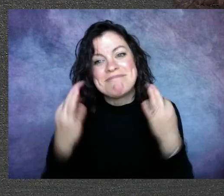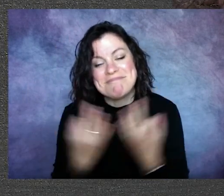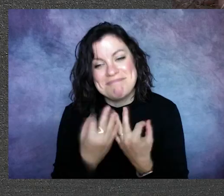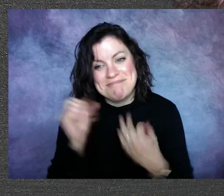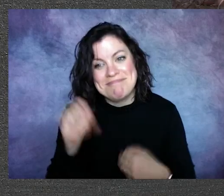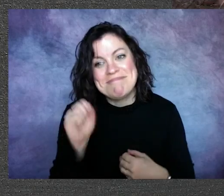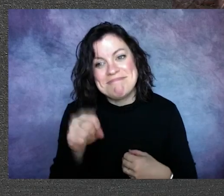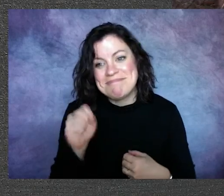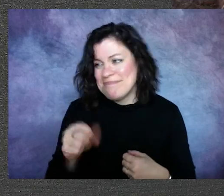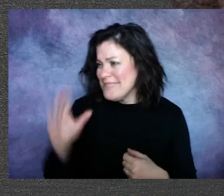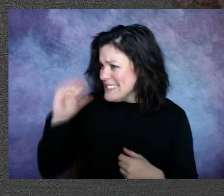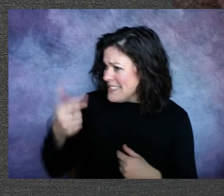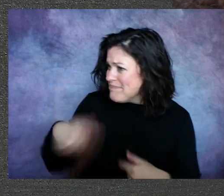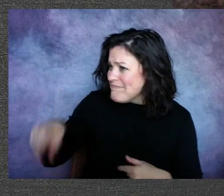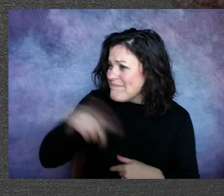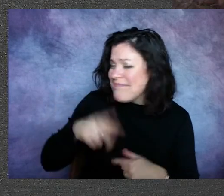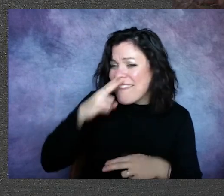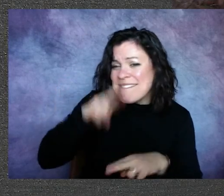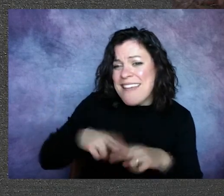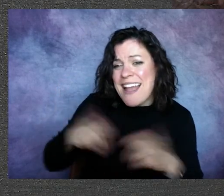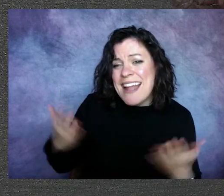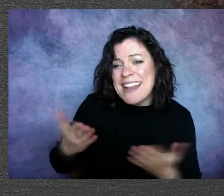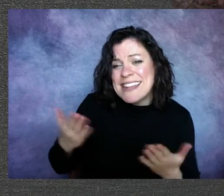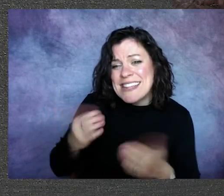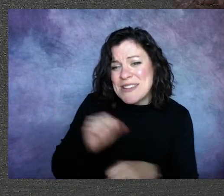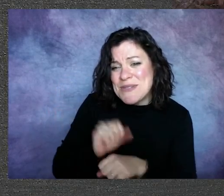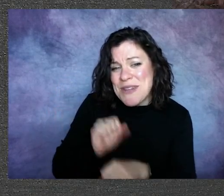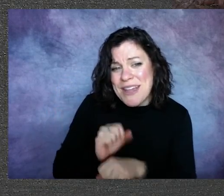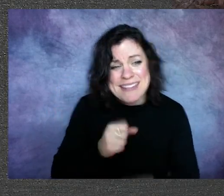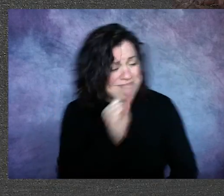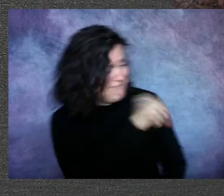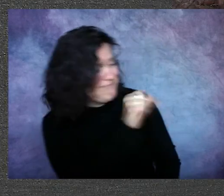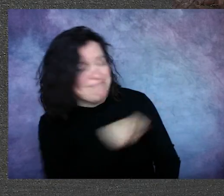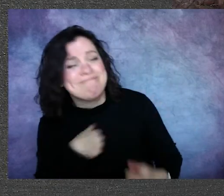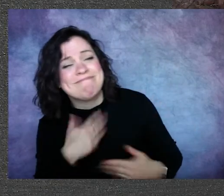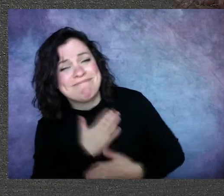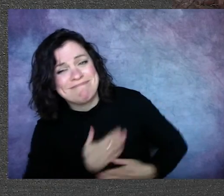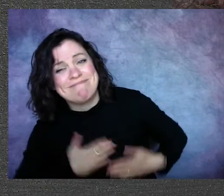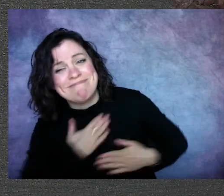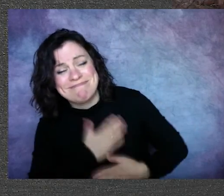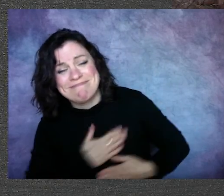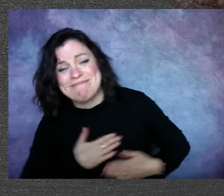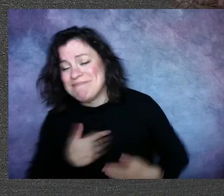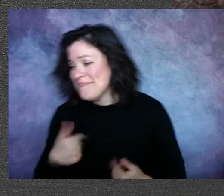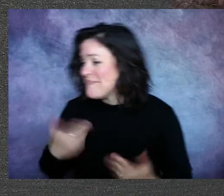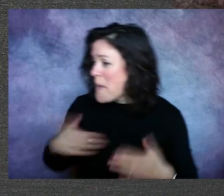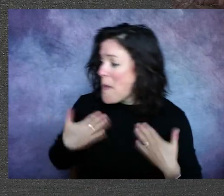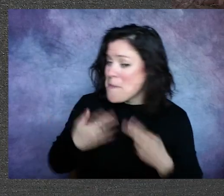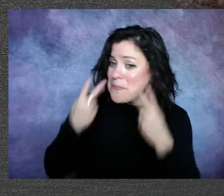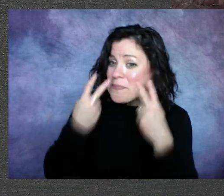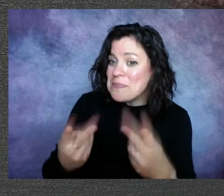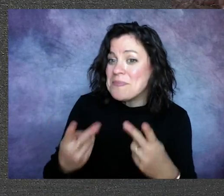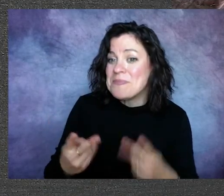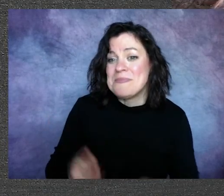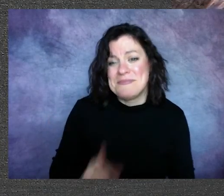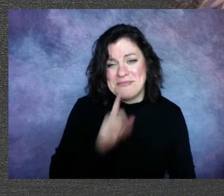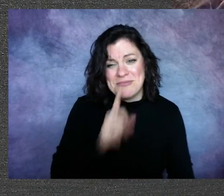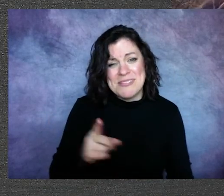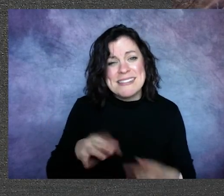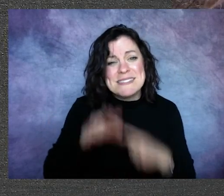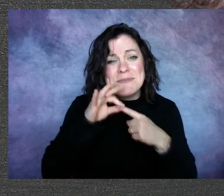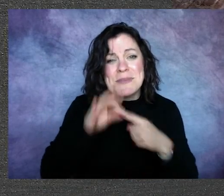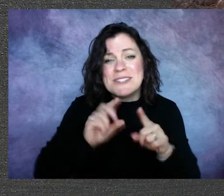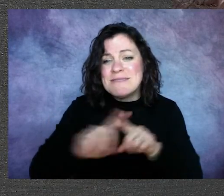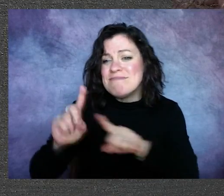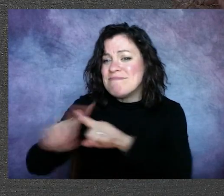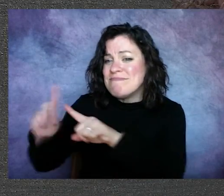work. And I hope that you get to visit a zoo soon, right? Yes. Okay. Come get out and see us. Keeper Dar, right? Yep. And all mm-hmm. these special animals or